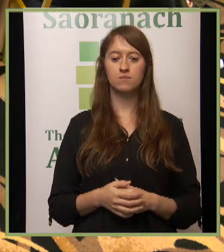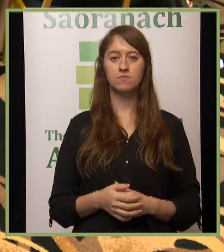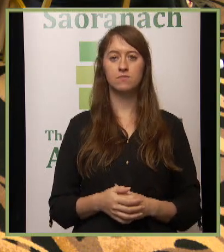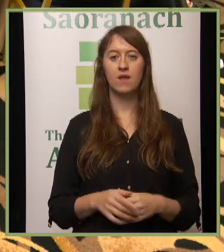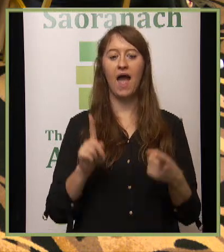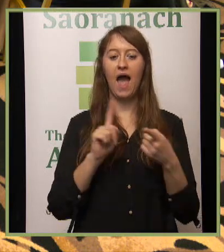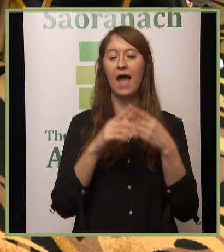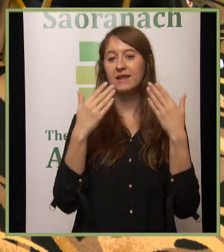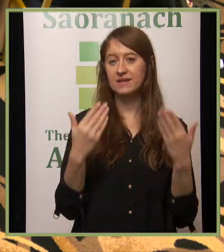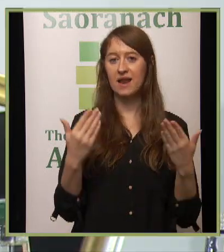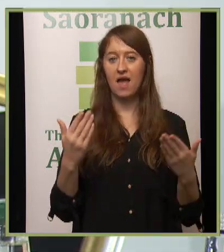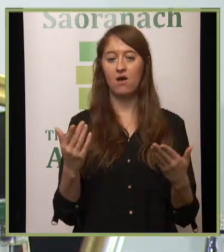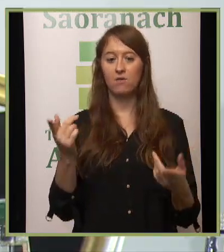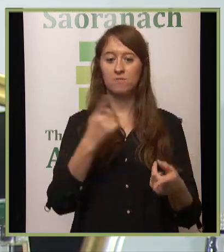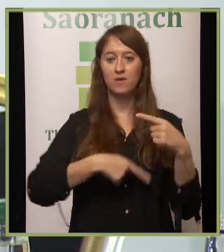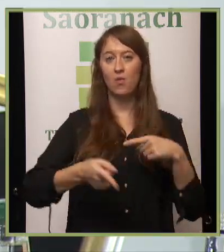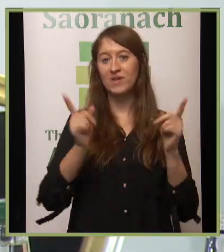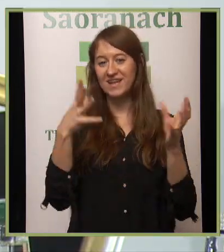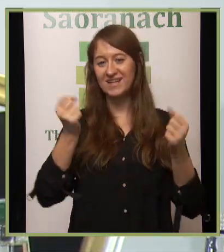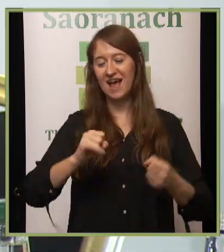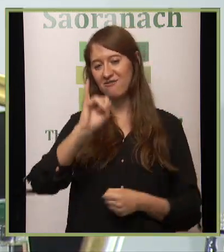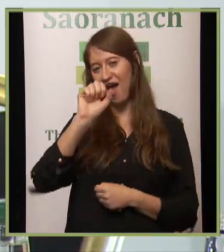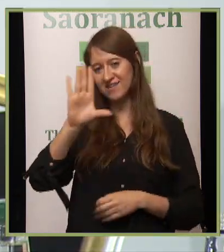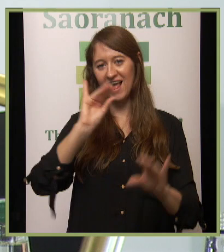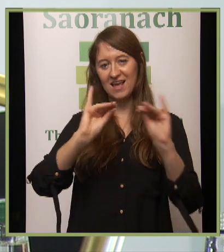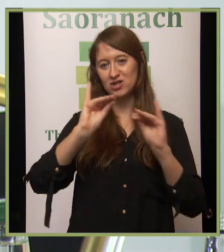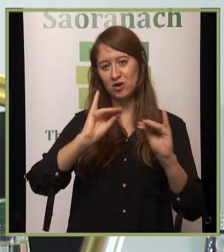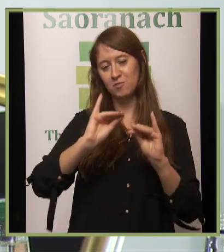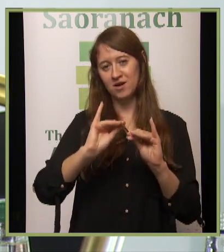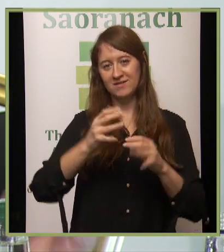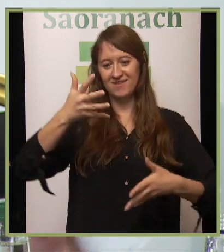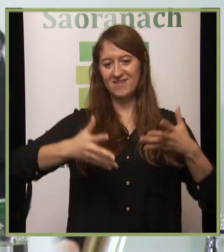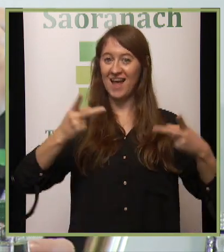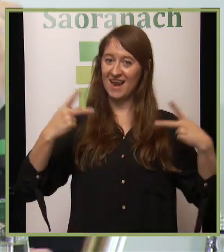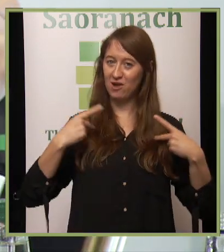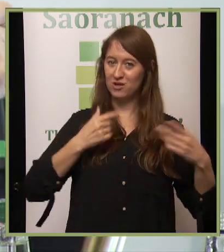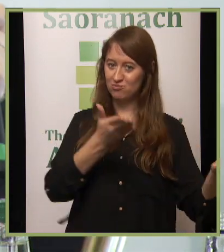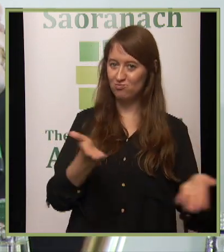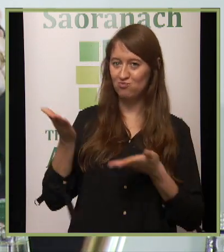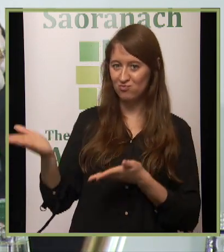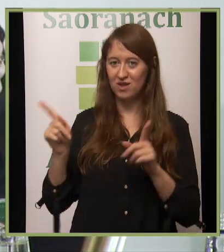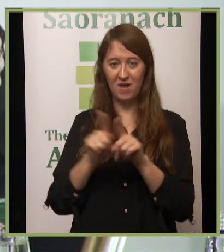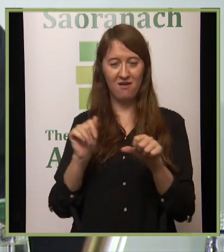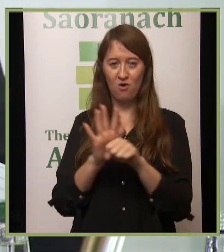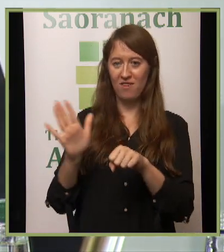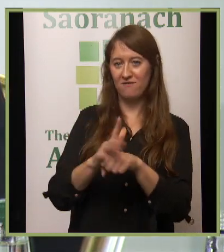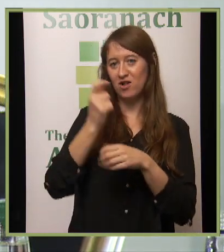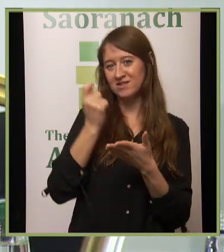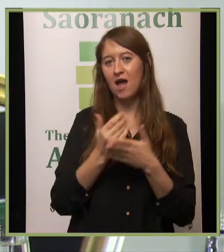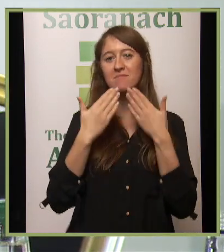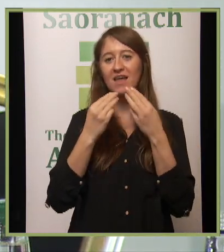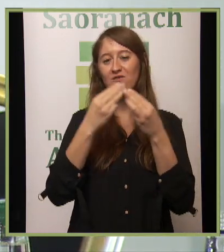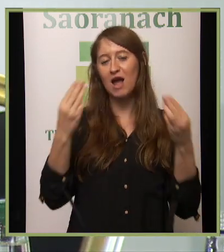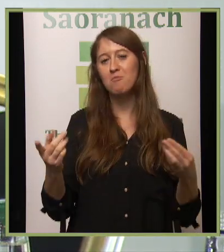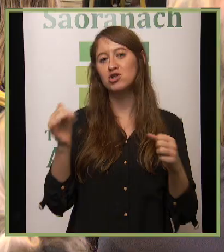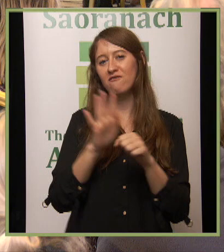And now we had our sign language, our signers here for the whole time. Thank you to